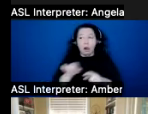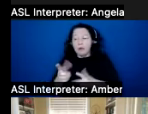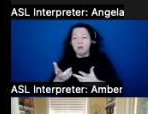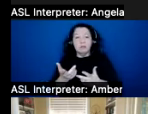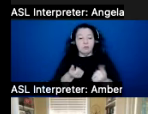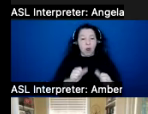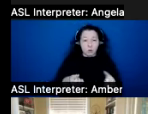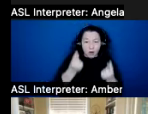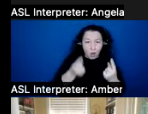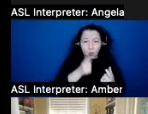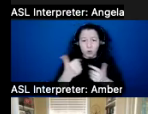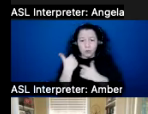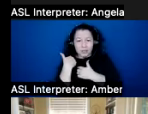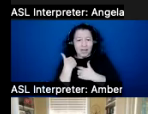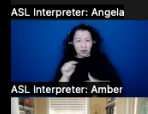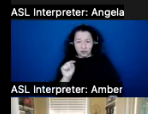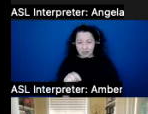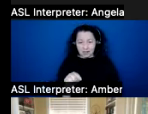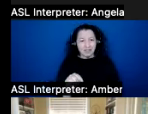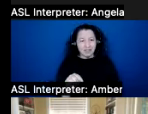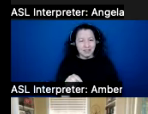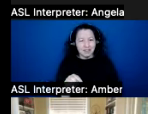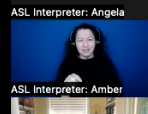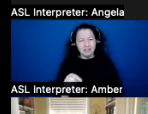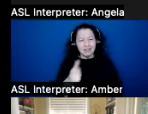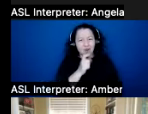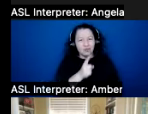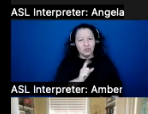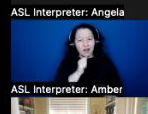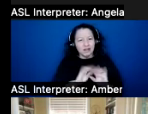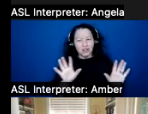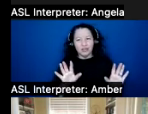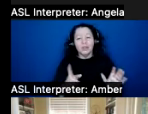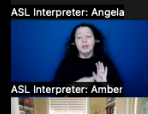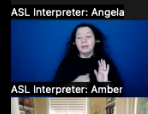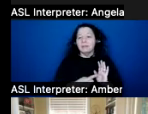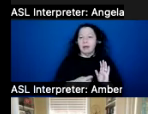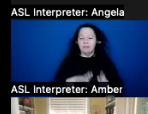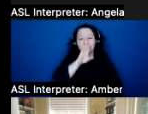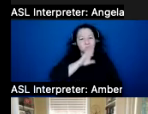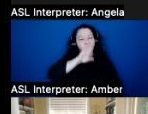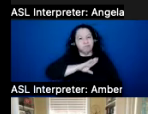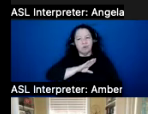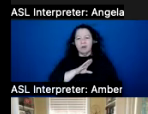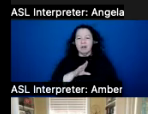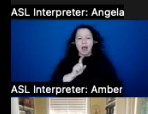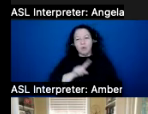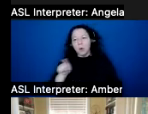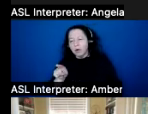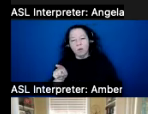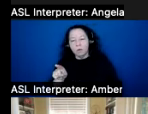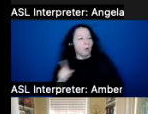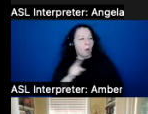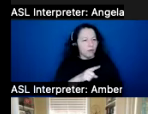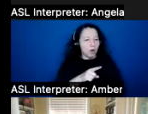the jurisdiction falls. And then sometimes just being so frustrated of being bounced back and forth. It's like, oh no, well, that's